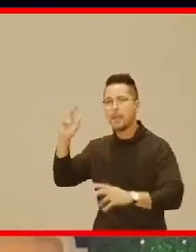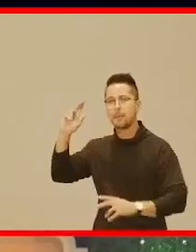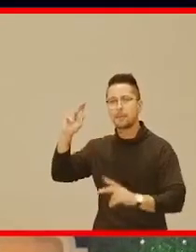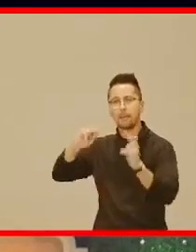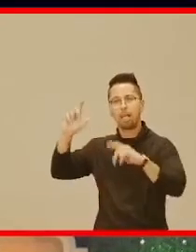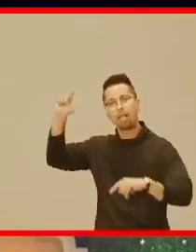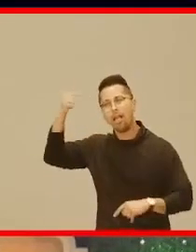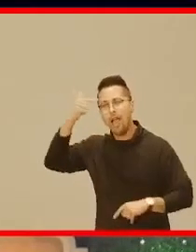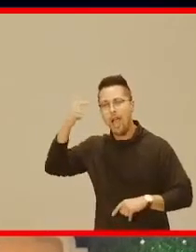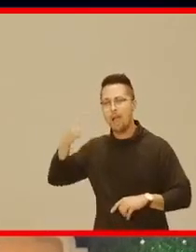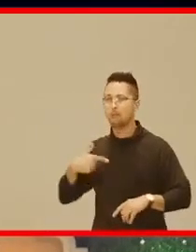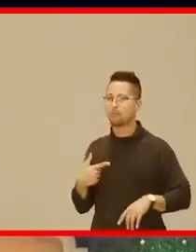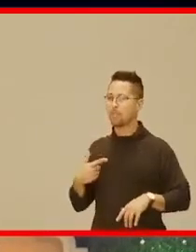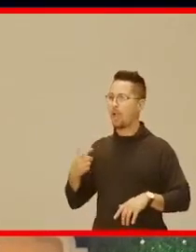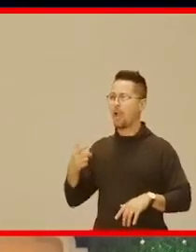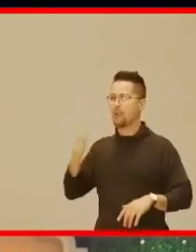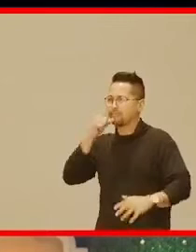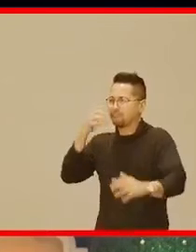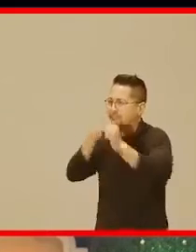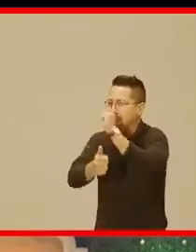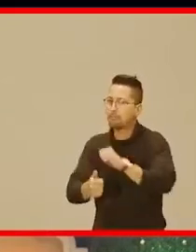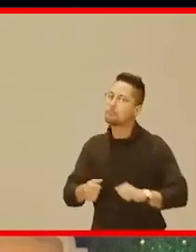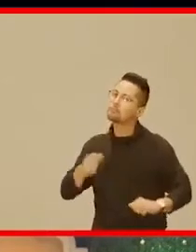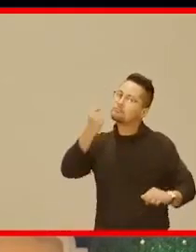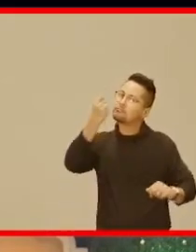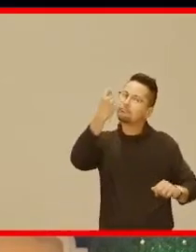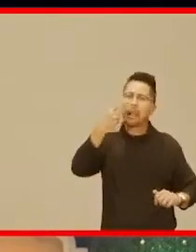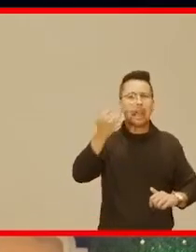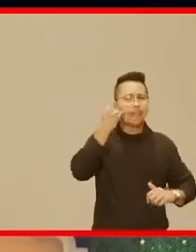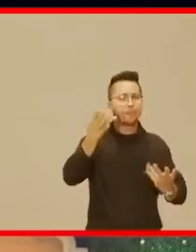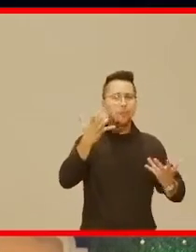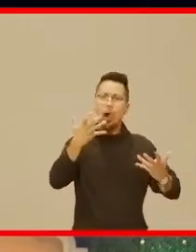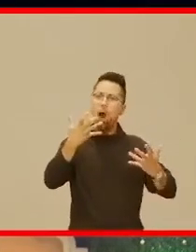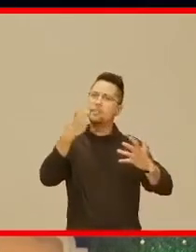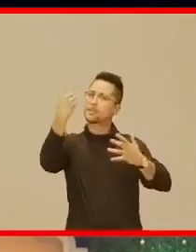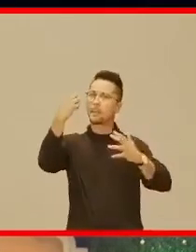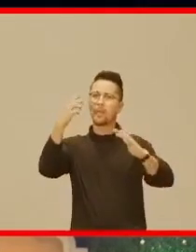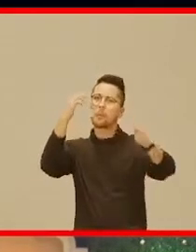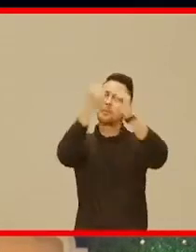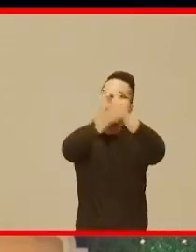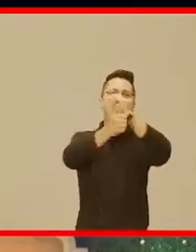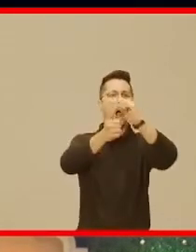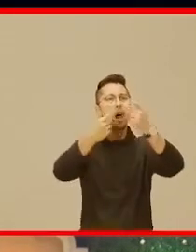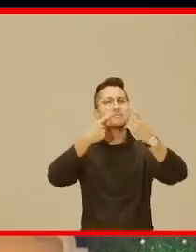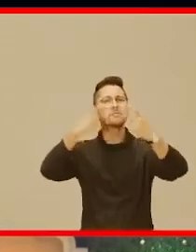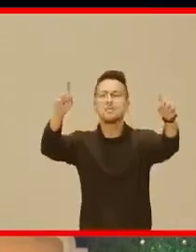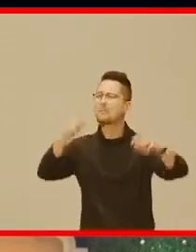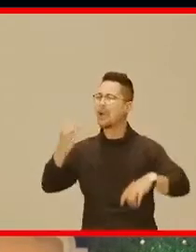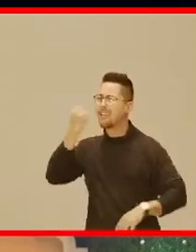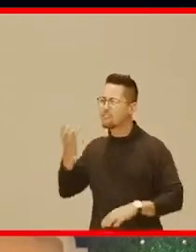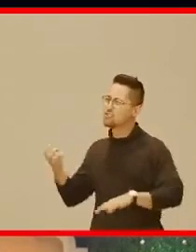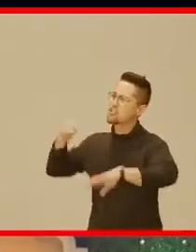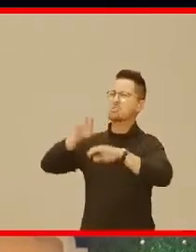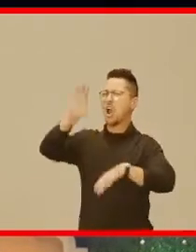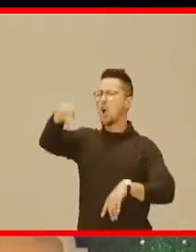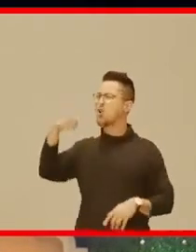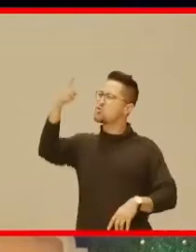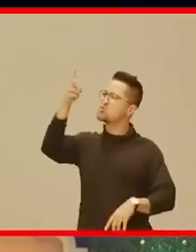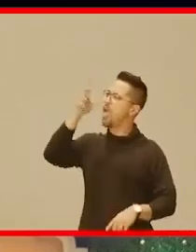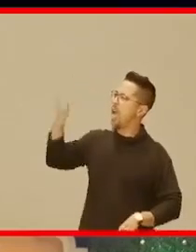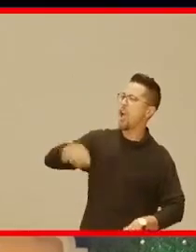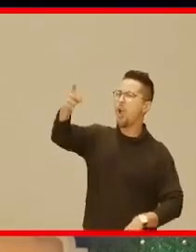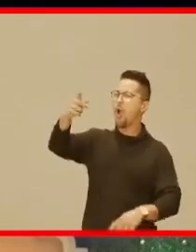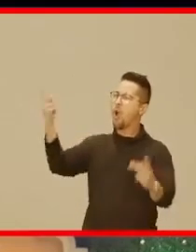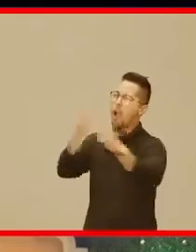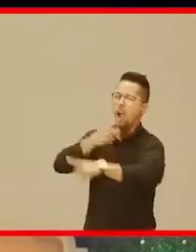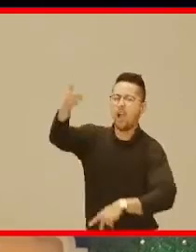saying that, but if you want something to get across the finish line, getting up and yelling and saying, you're the worst legislator, or booing them, they're